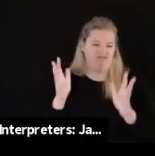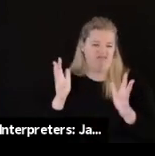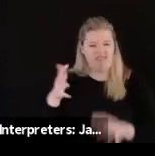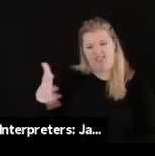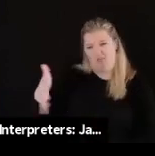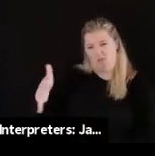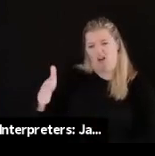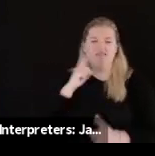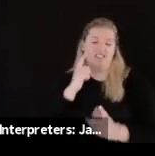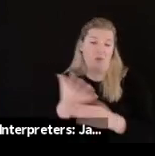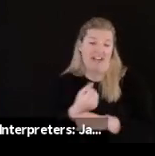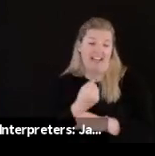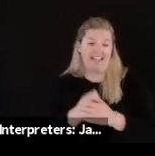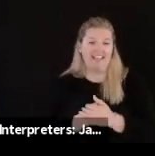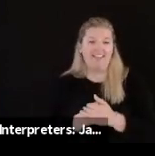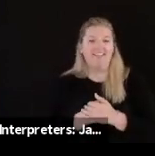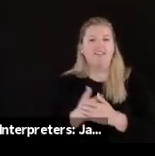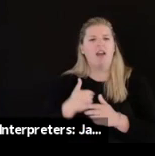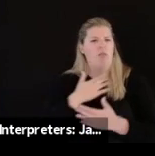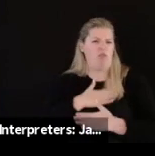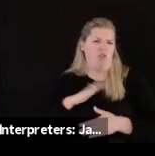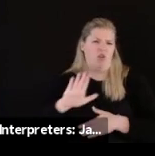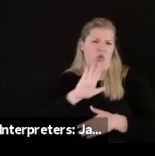I appreciate again the participation.